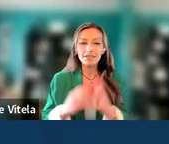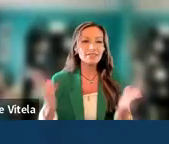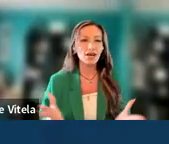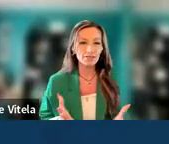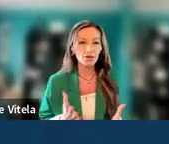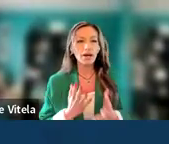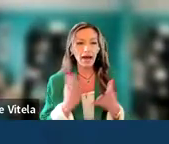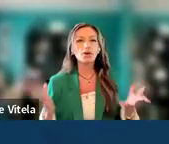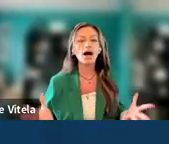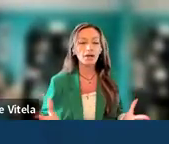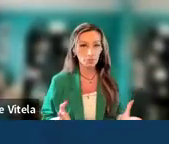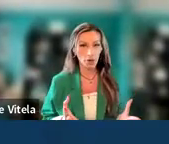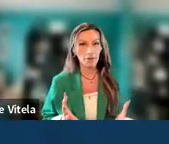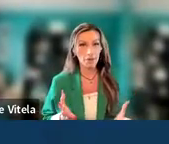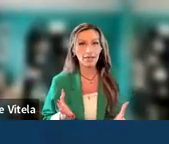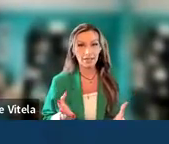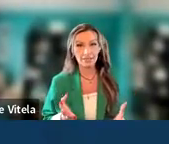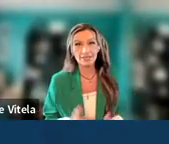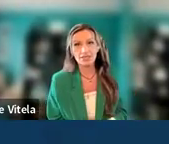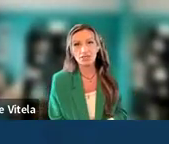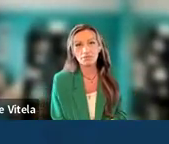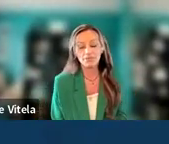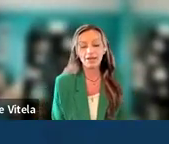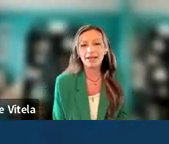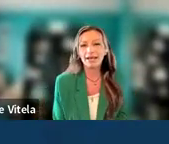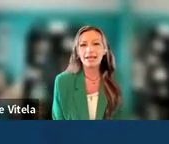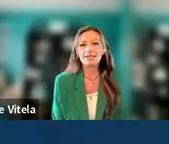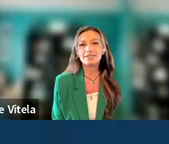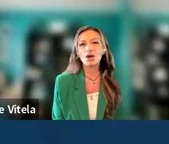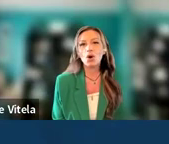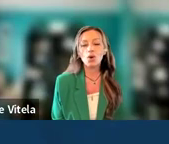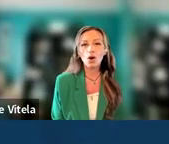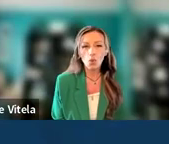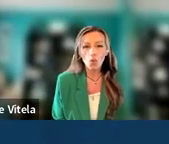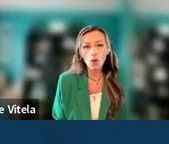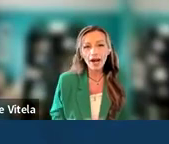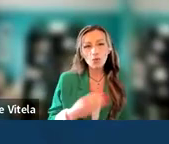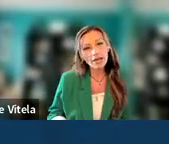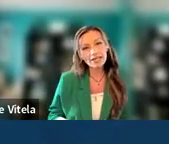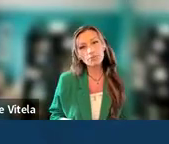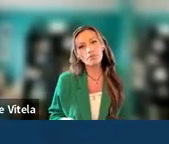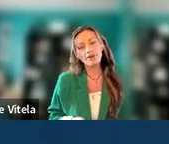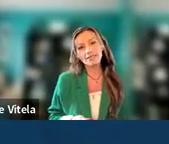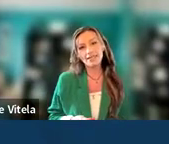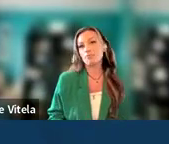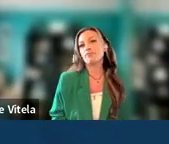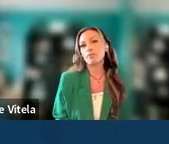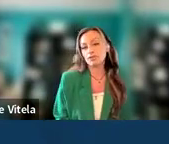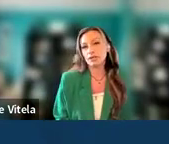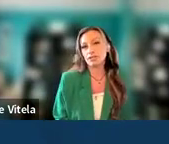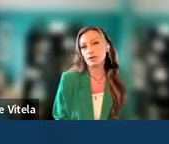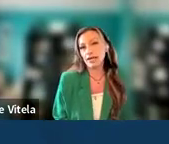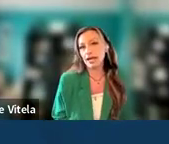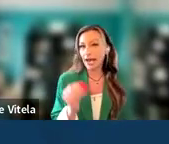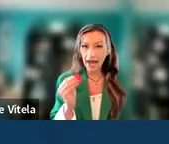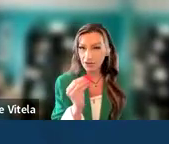And this is also an alcoholic brain making this decision. So when I went in to provide a sample for my